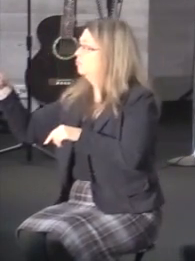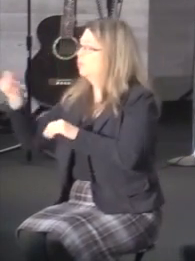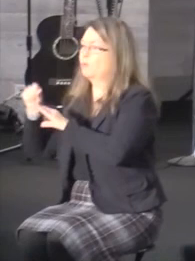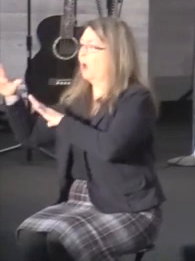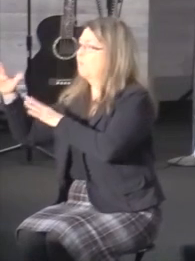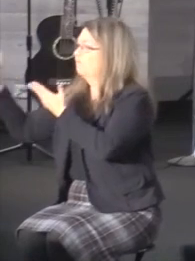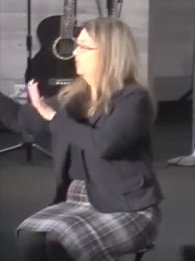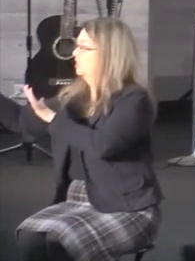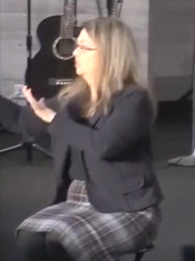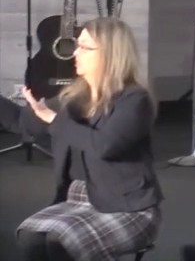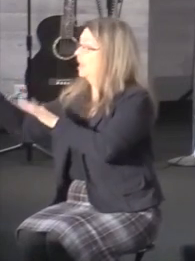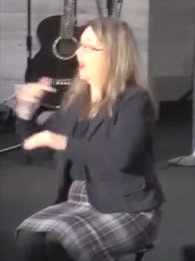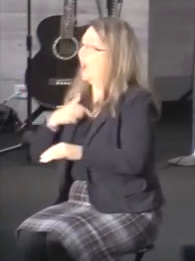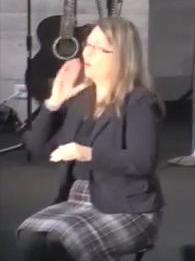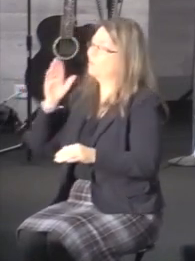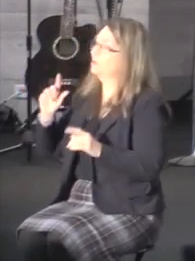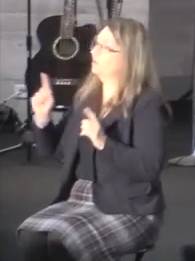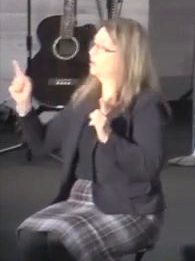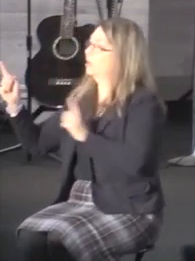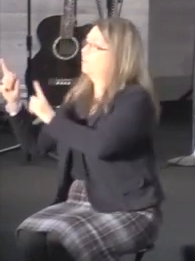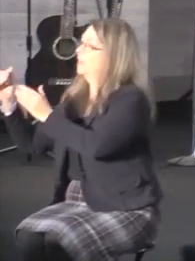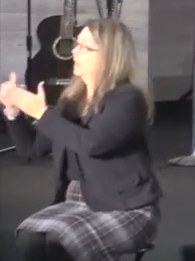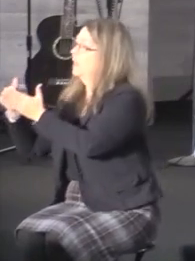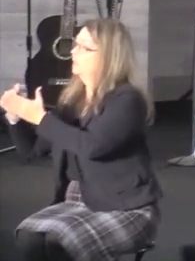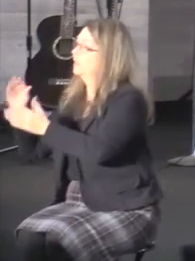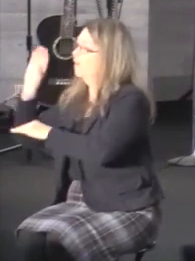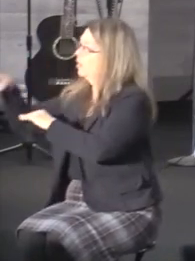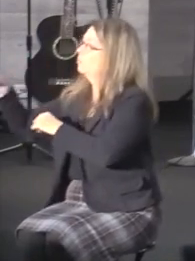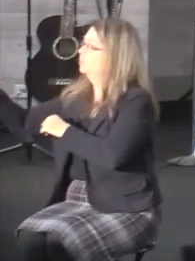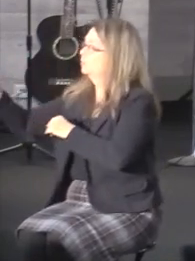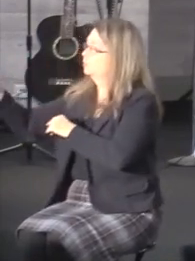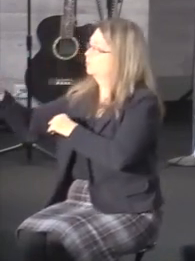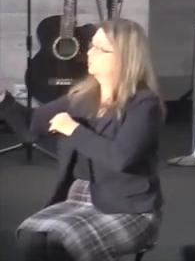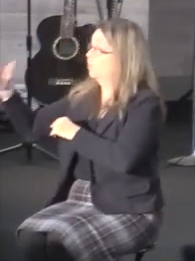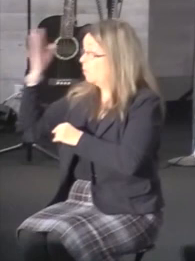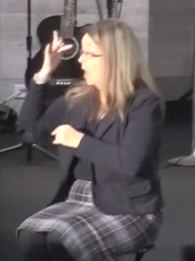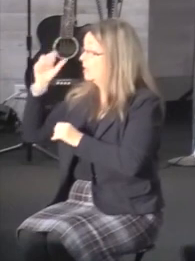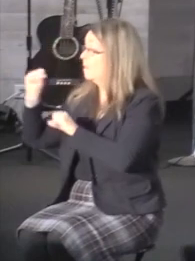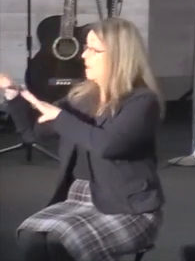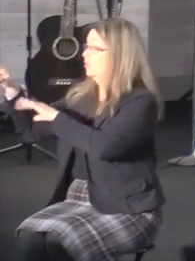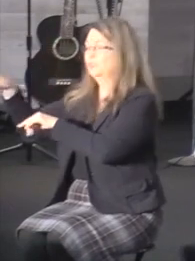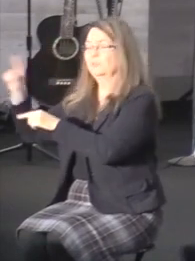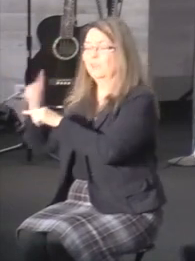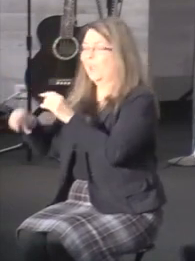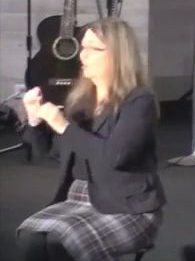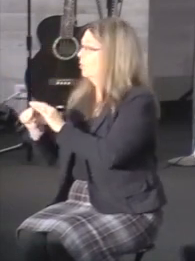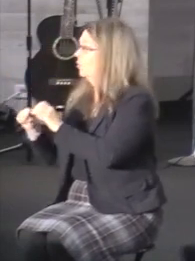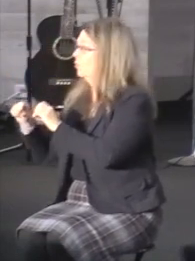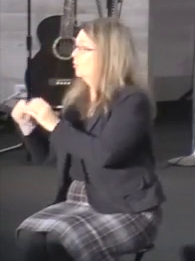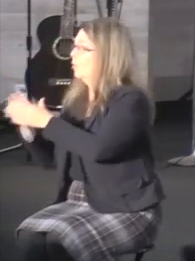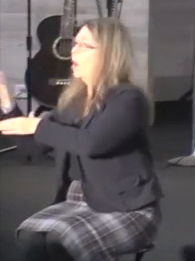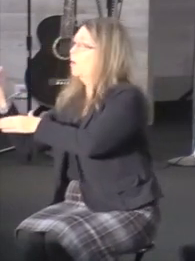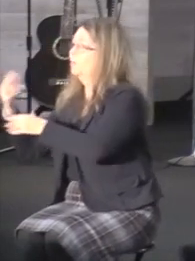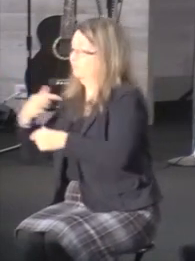grow. But I will come again, and I will conquer you, because as a mountain, you can't grow, but